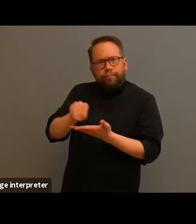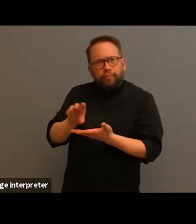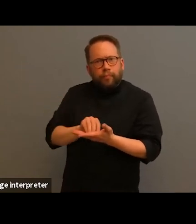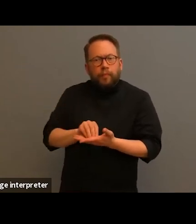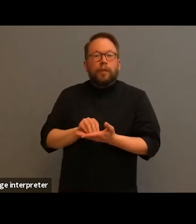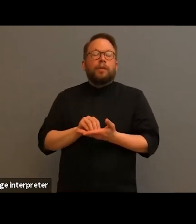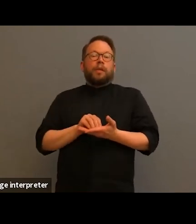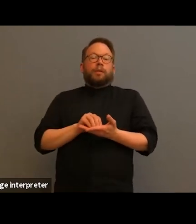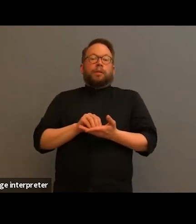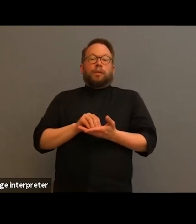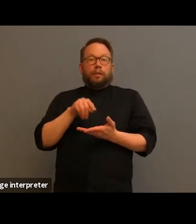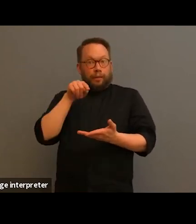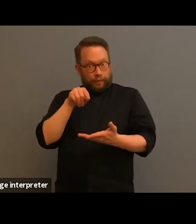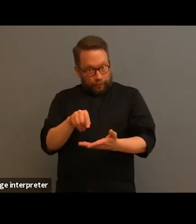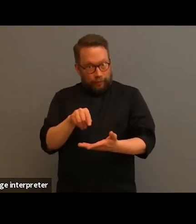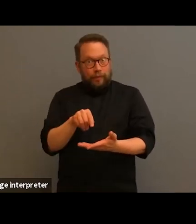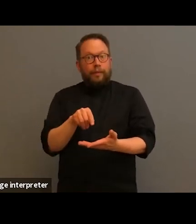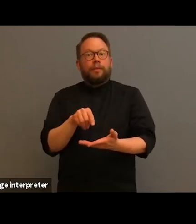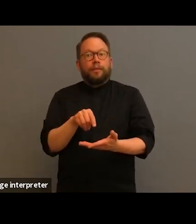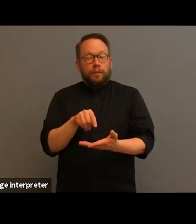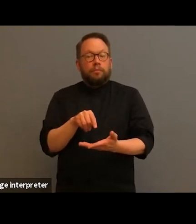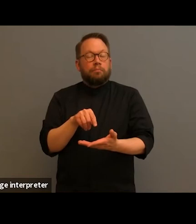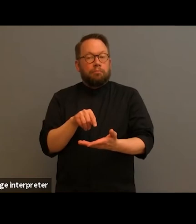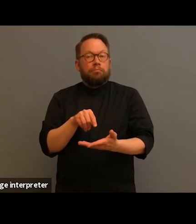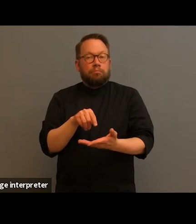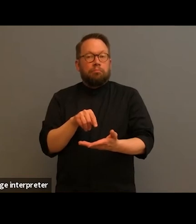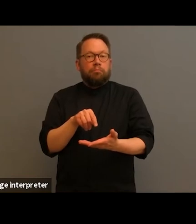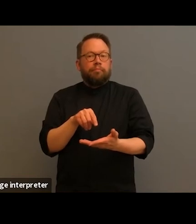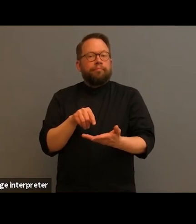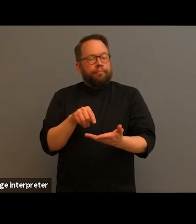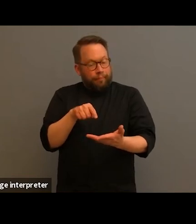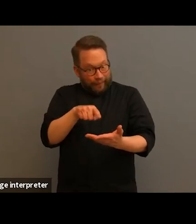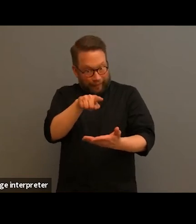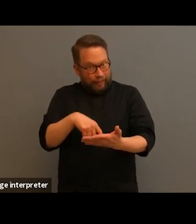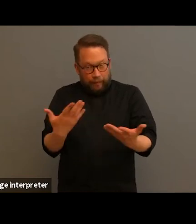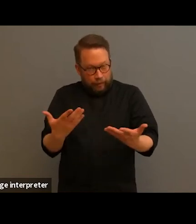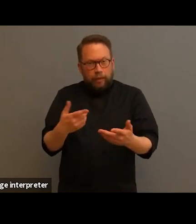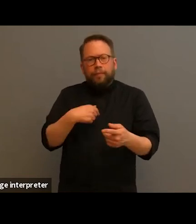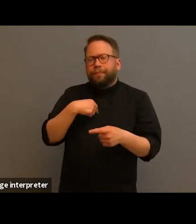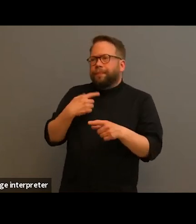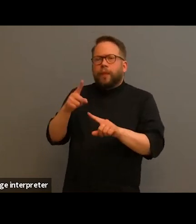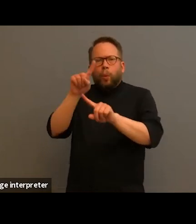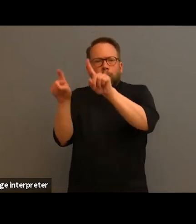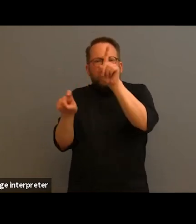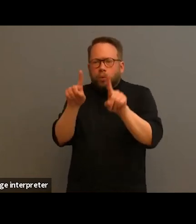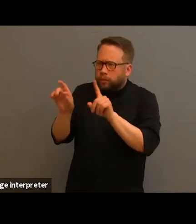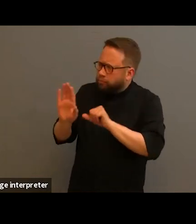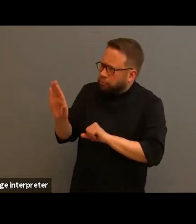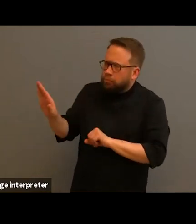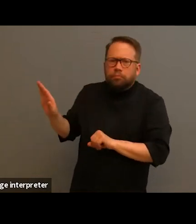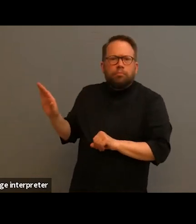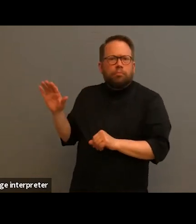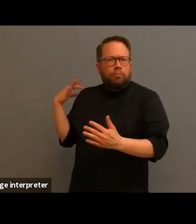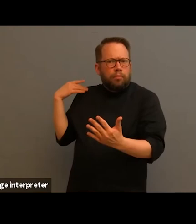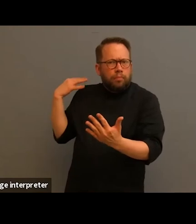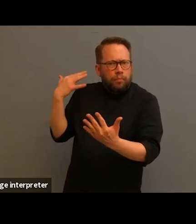a quantitative survey amongst the employer. Today, I will present the main